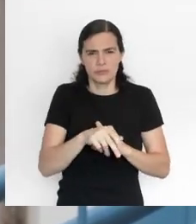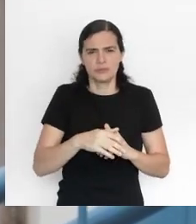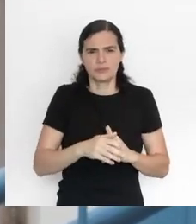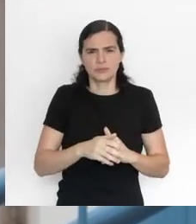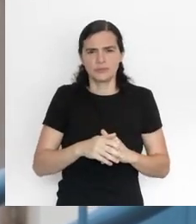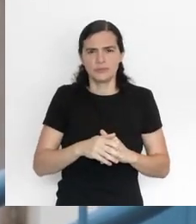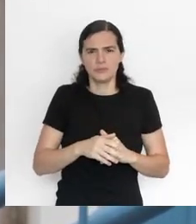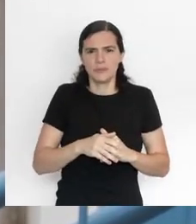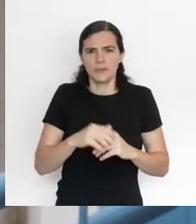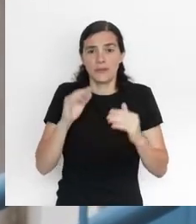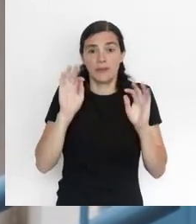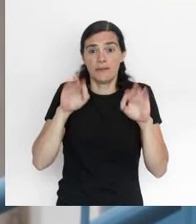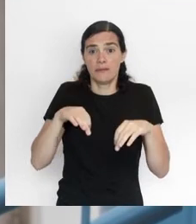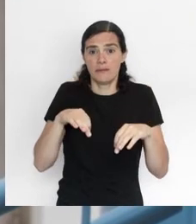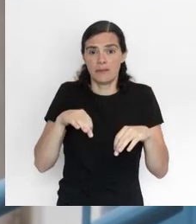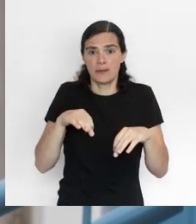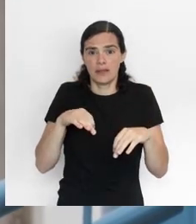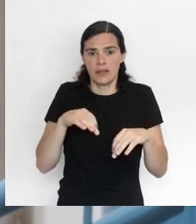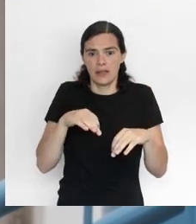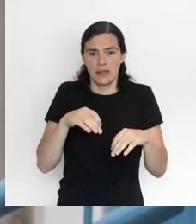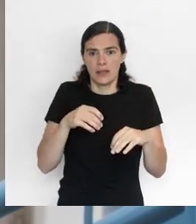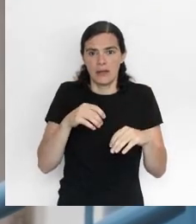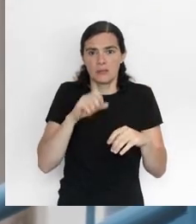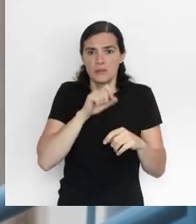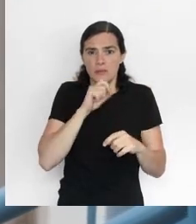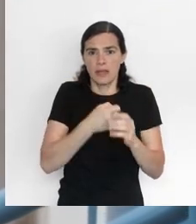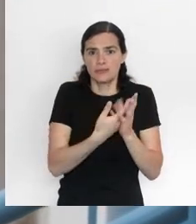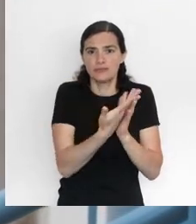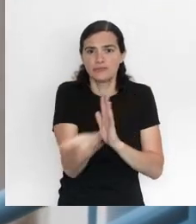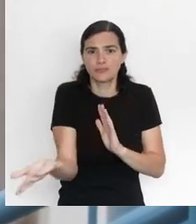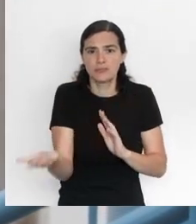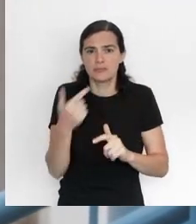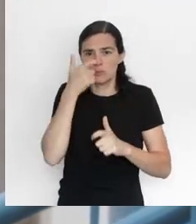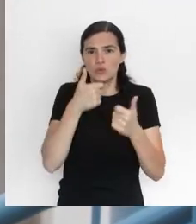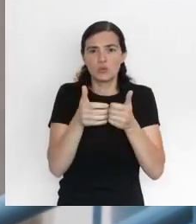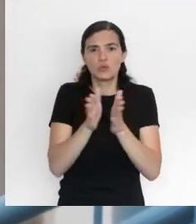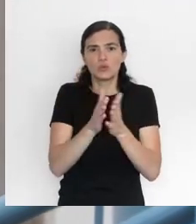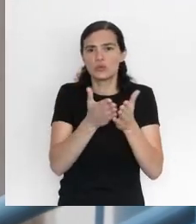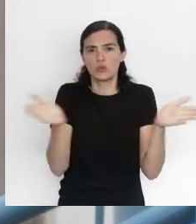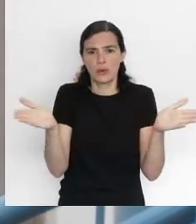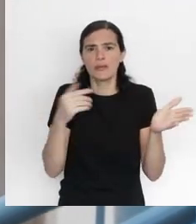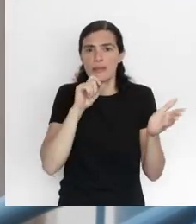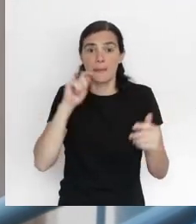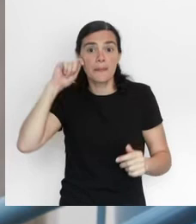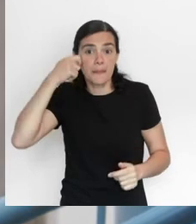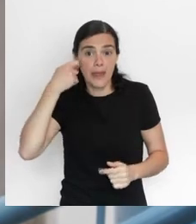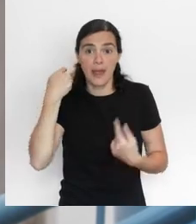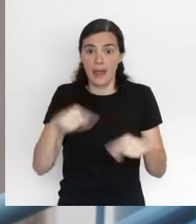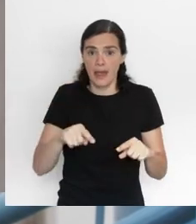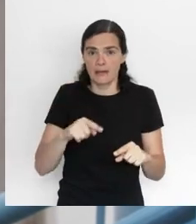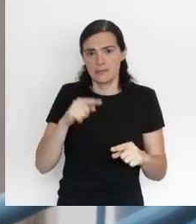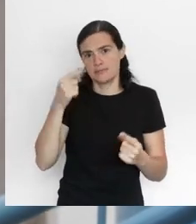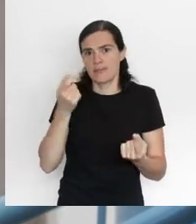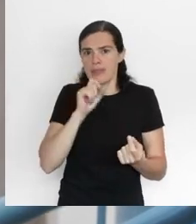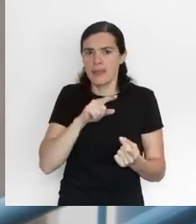world of infinite possibility is opening everybody to a